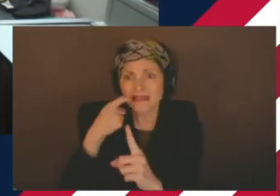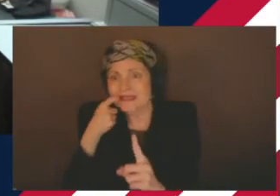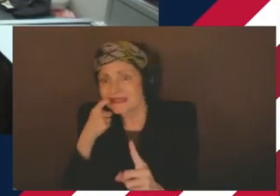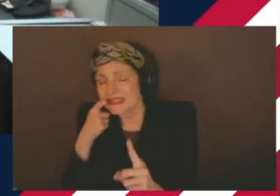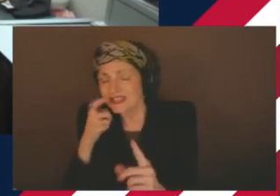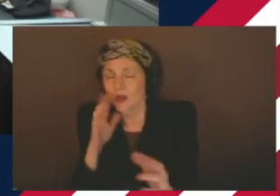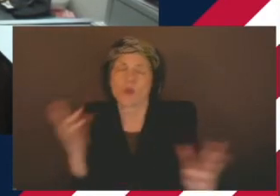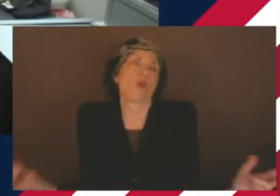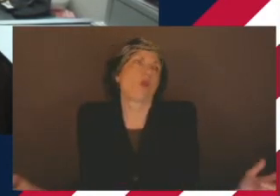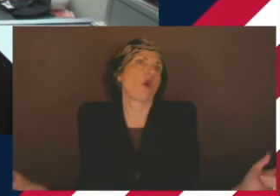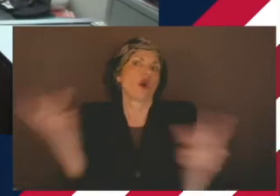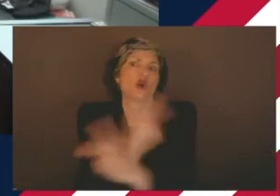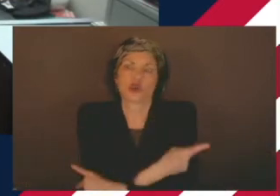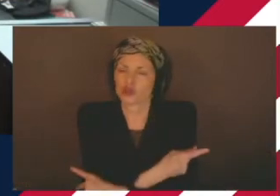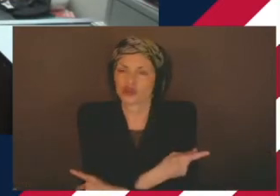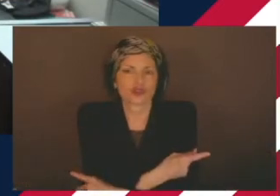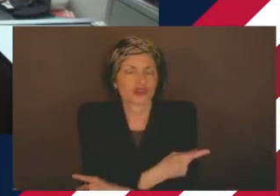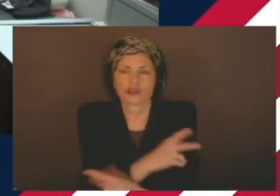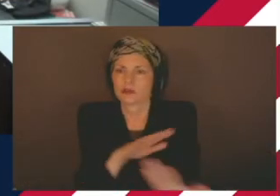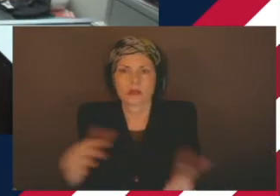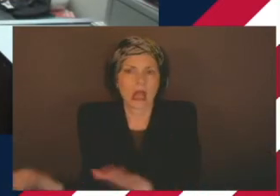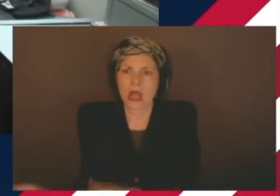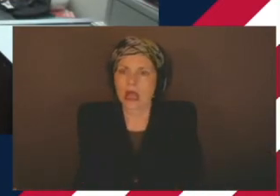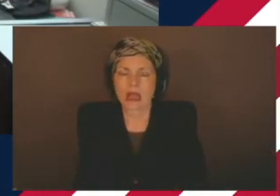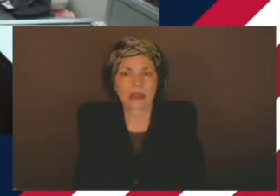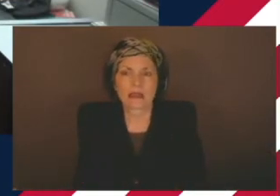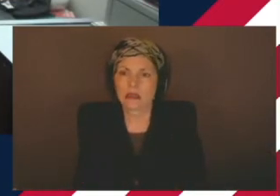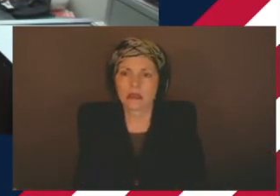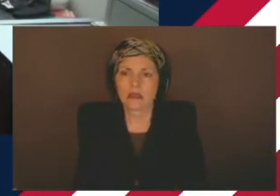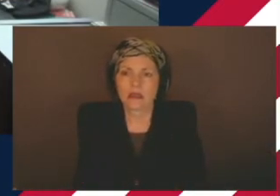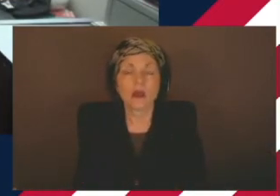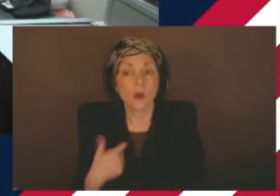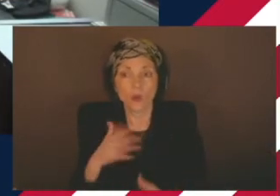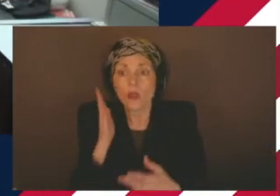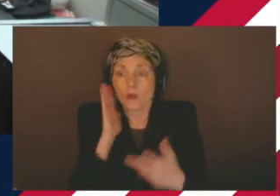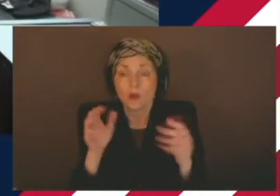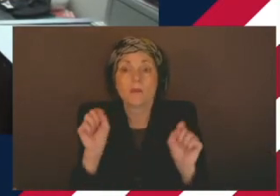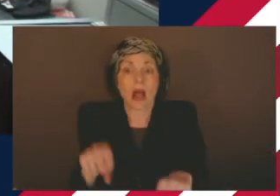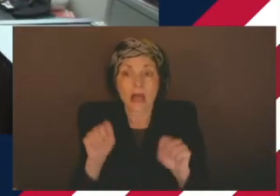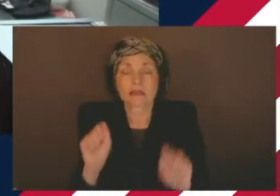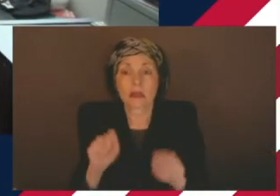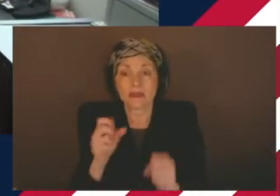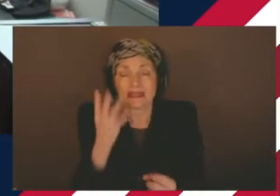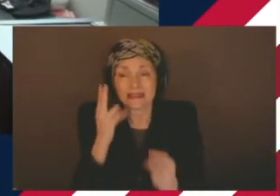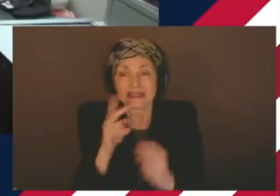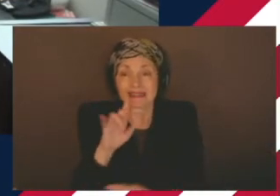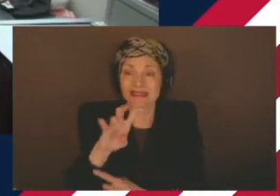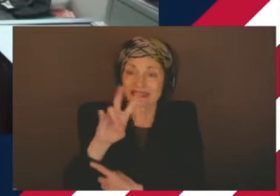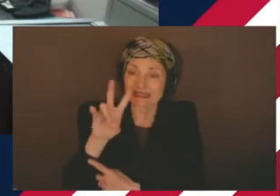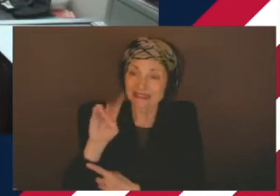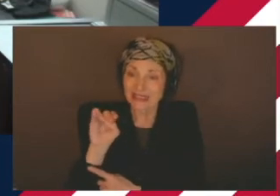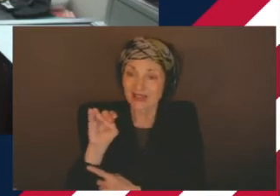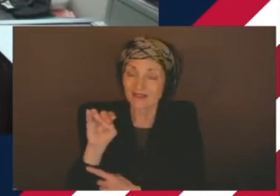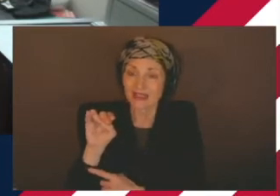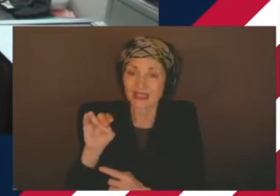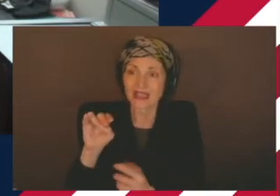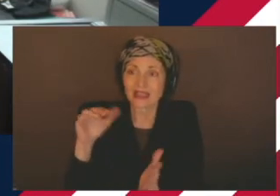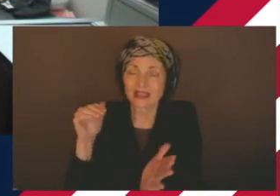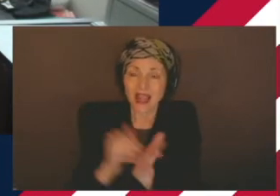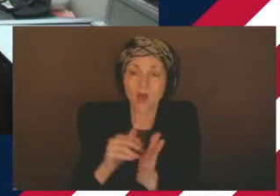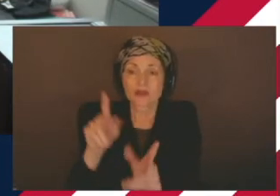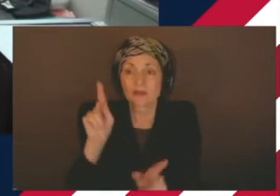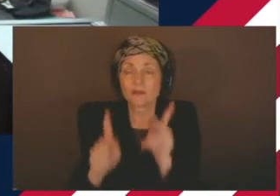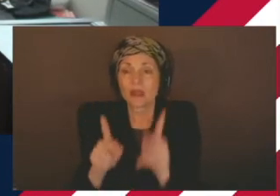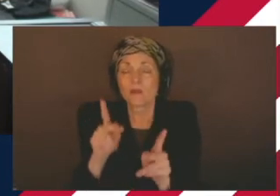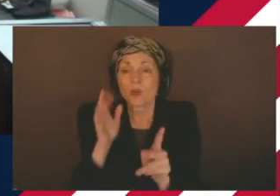already predicting that we face losing another 70,000 people to overdose and suicide just this